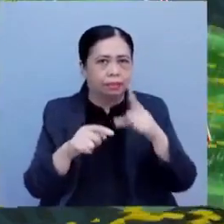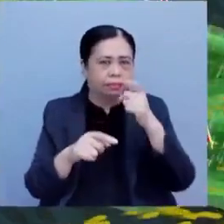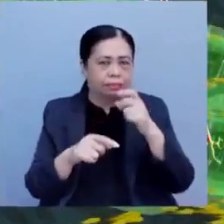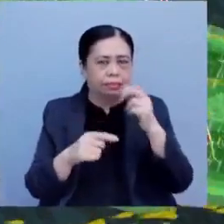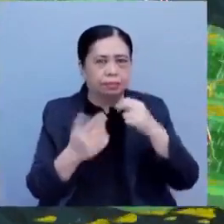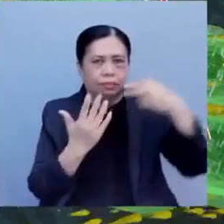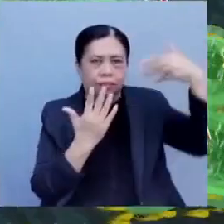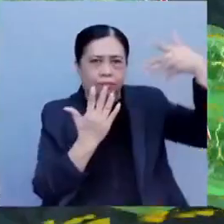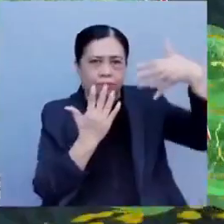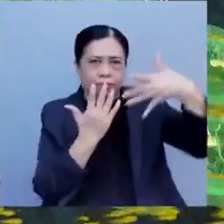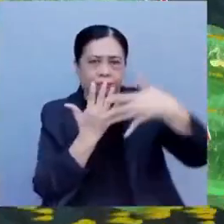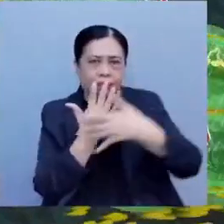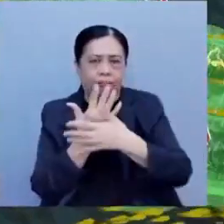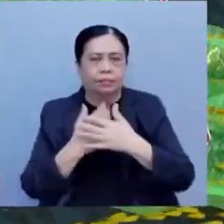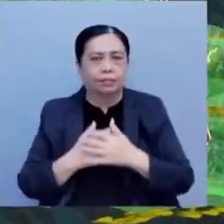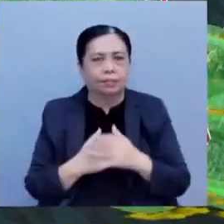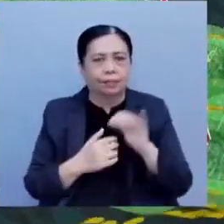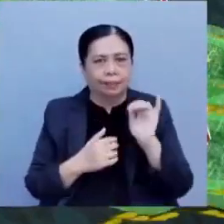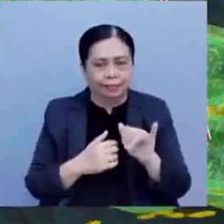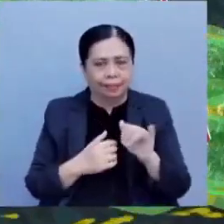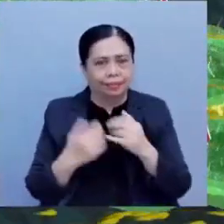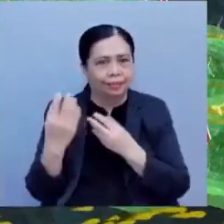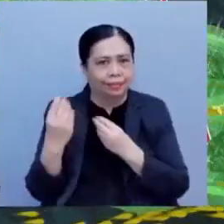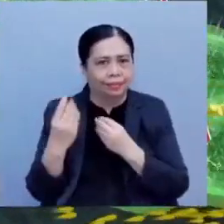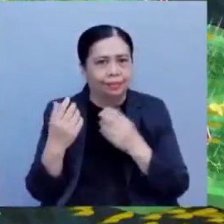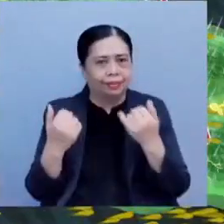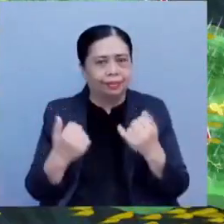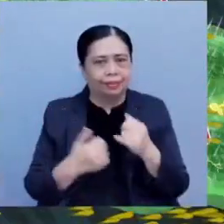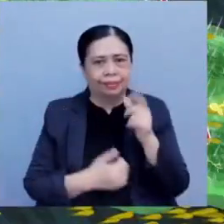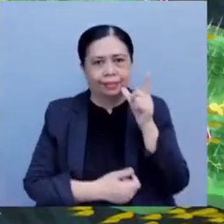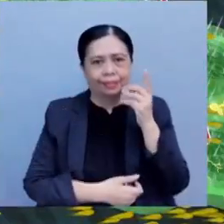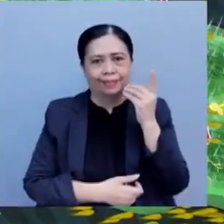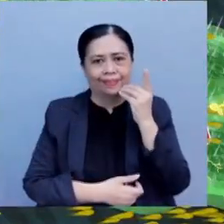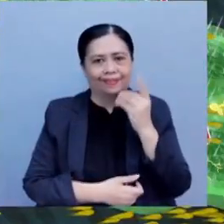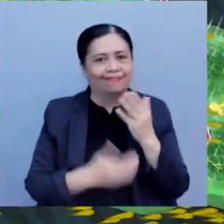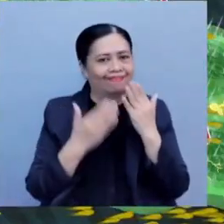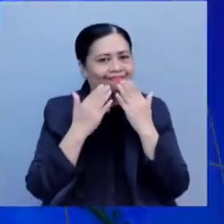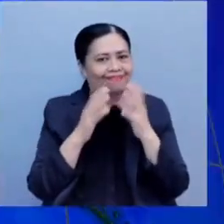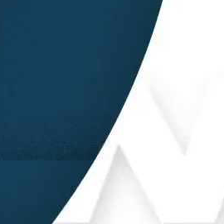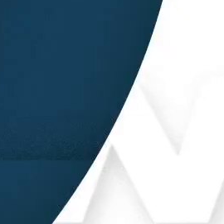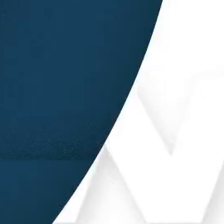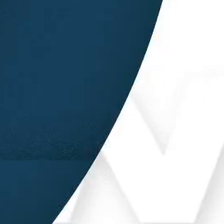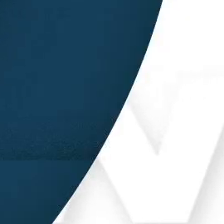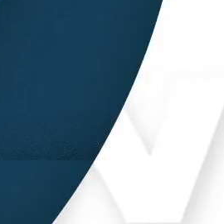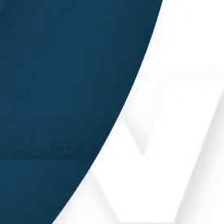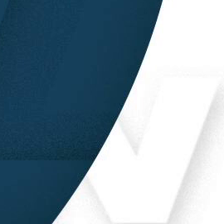monsoon. That's the latest from Pag-asa. This is Lori De La Cruz. Thanks a lot, Lori.